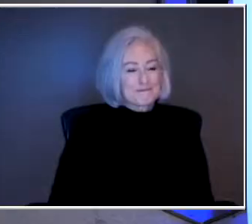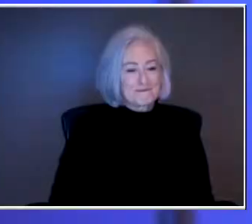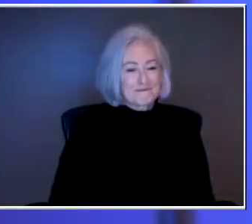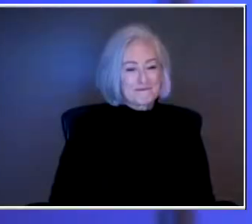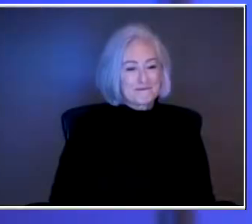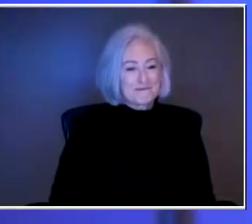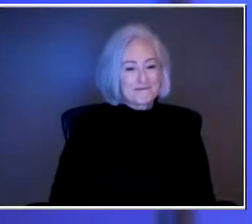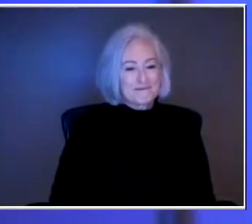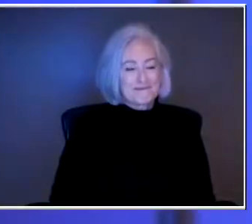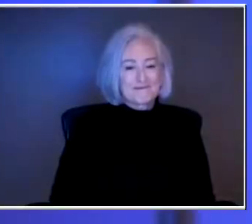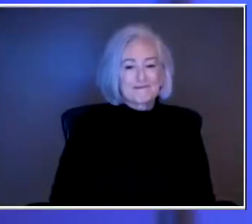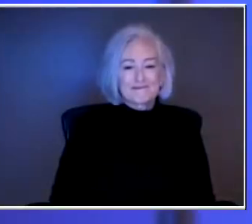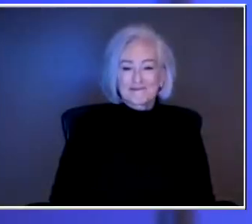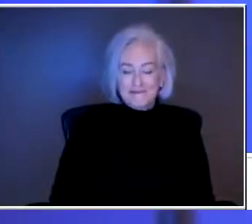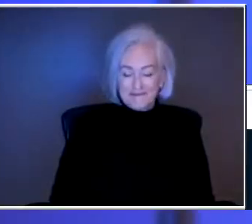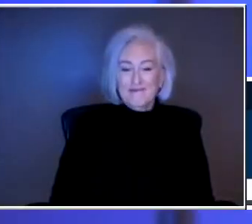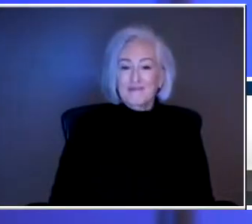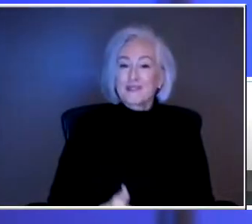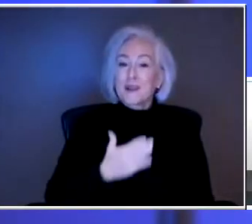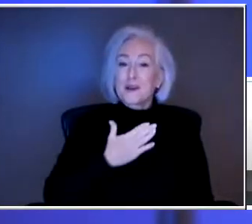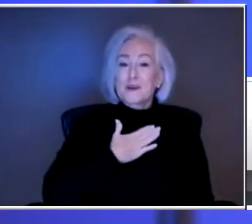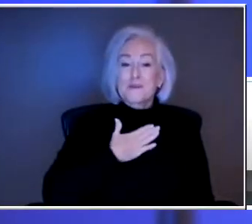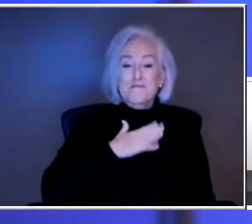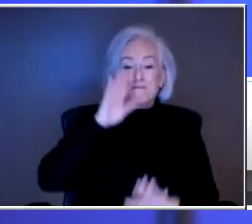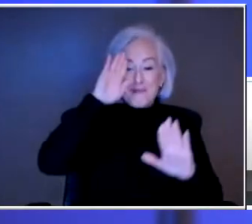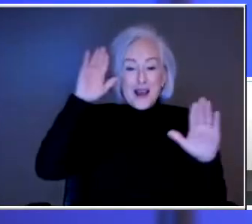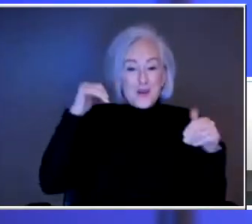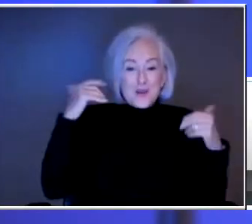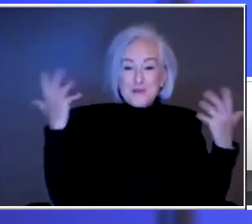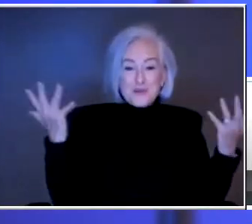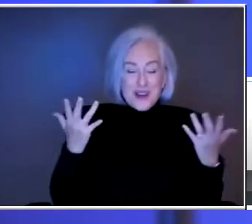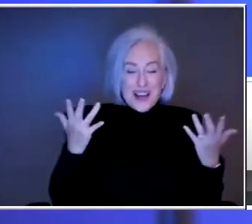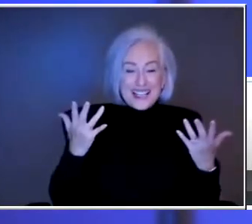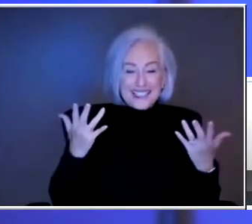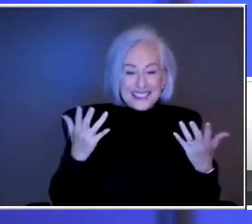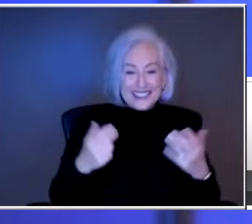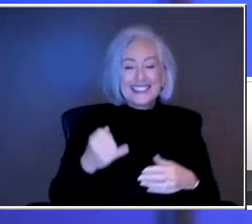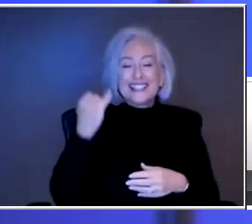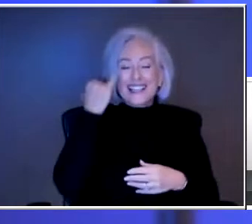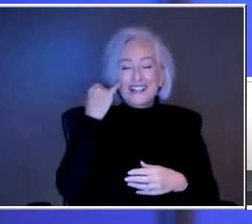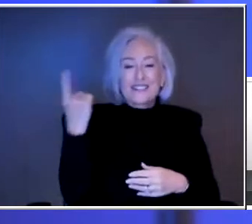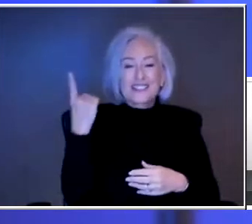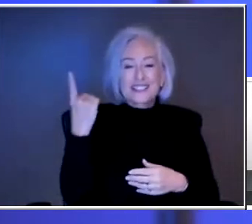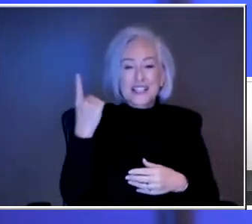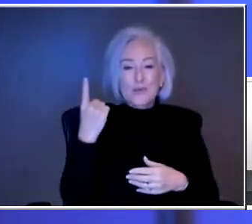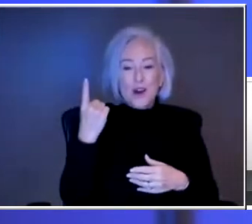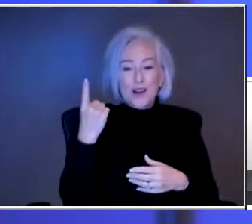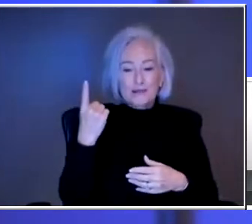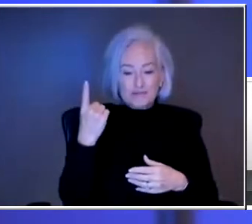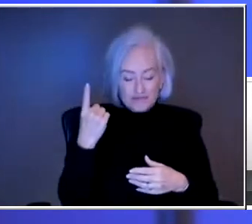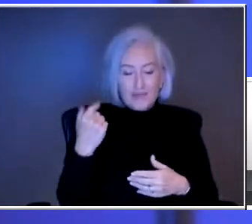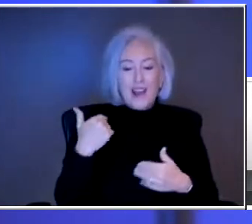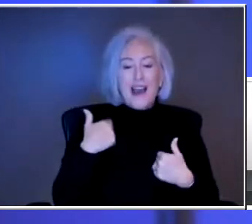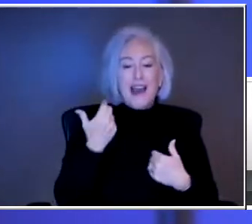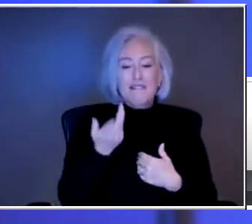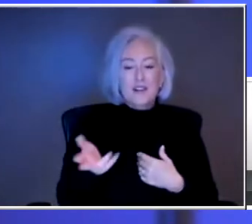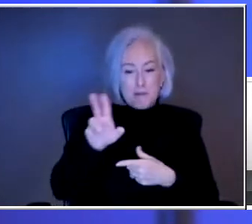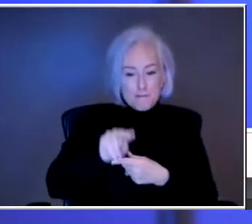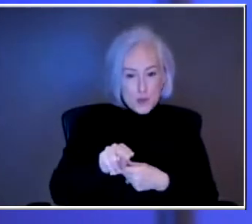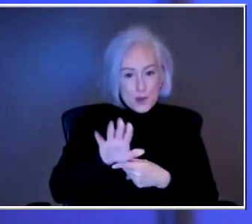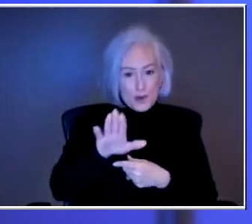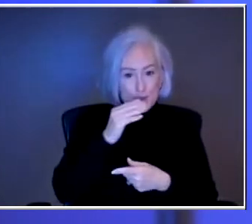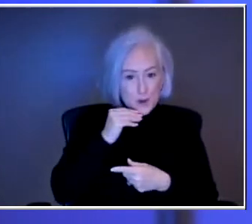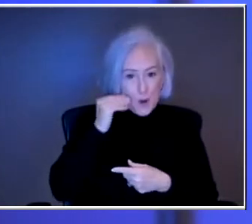I think my hope is that, you know, if someone sustains a burn injury at home and there's any question at all, please come